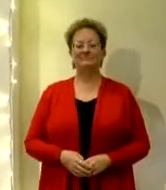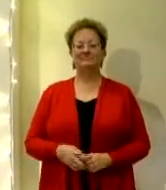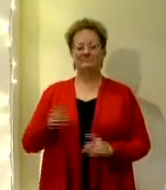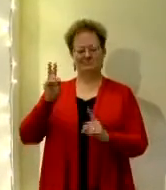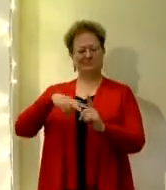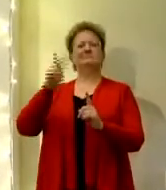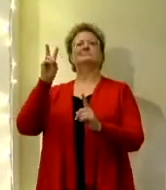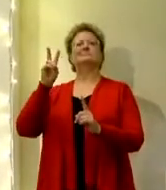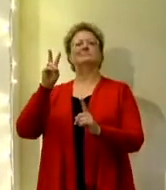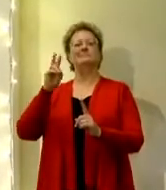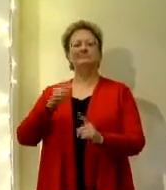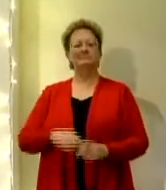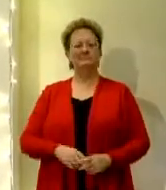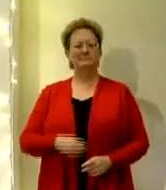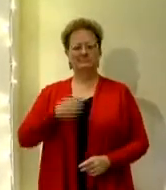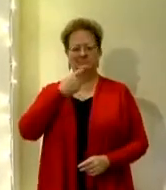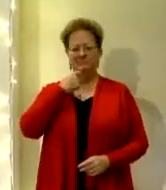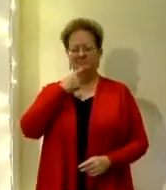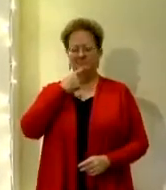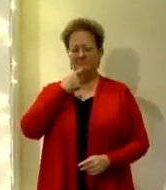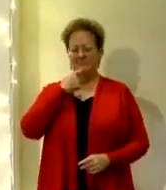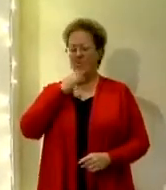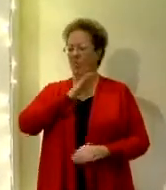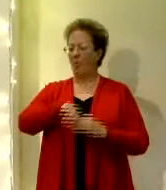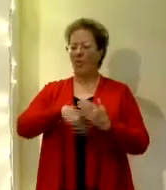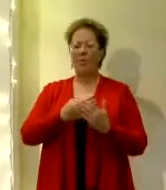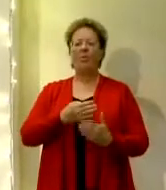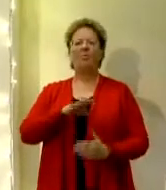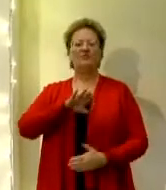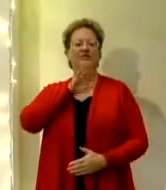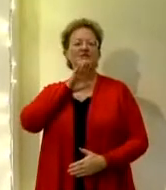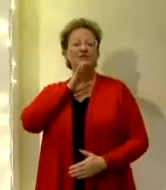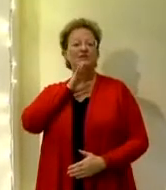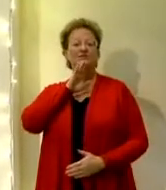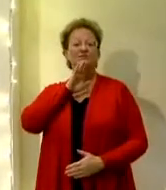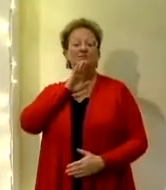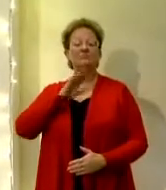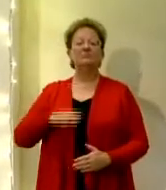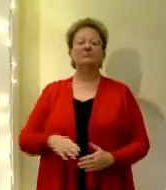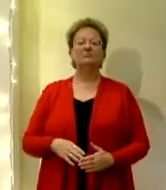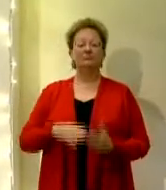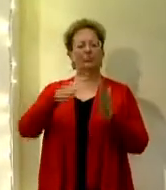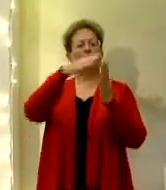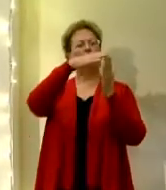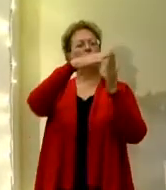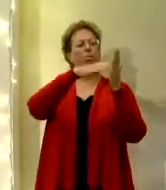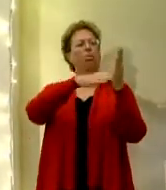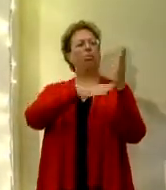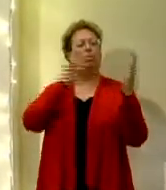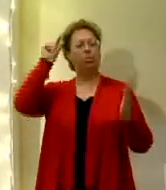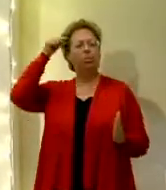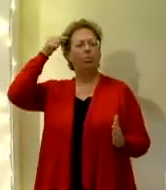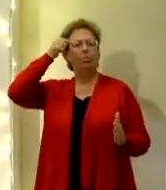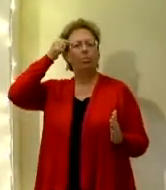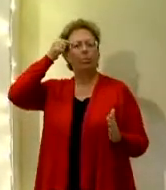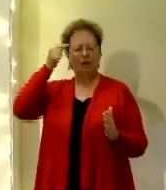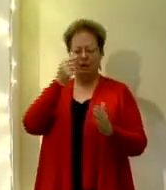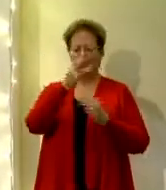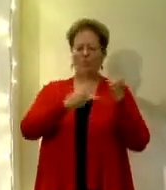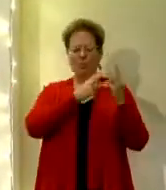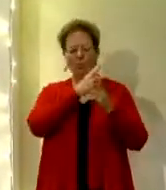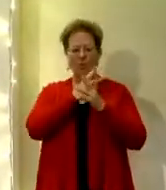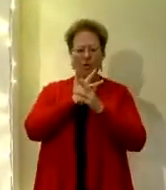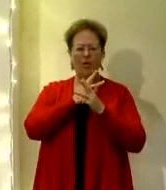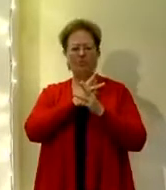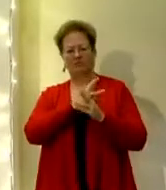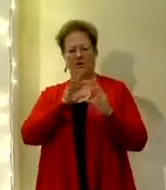again. She told me every frustration that she had in the world. She started with the government and with the world and with